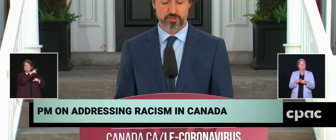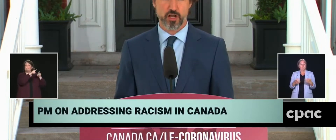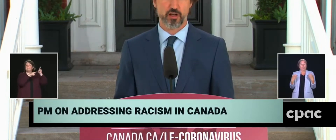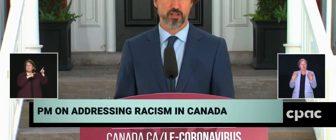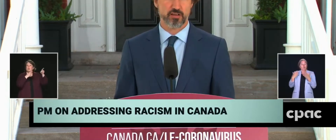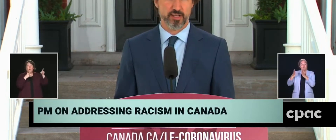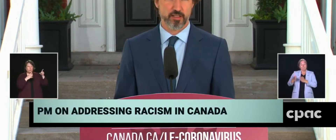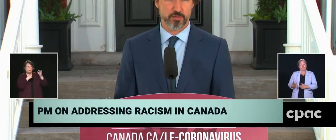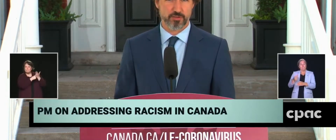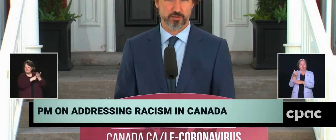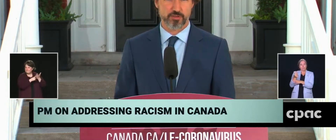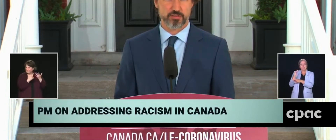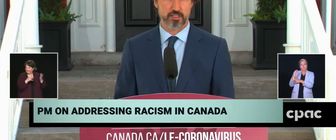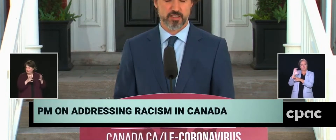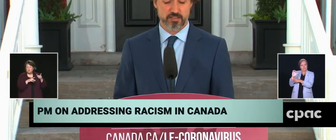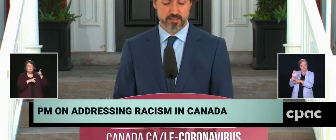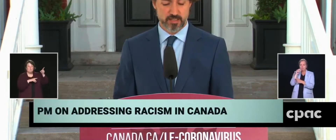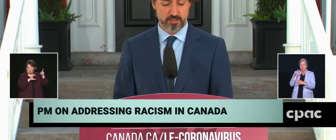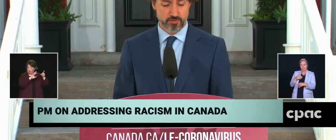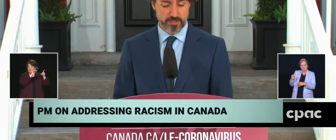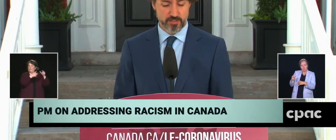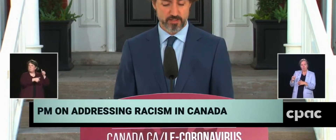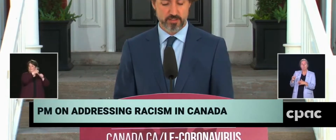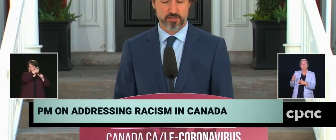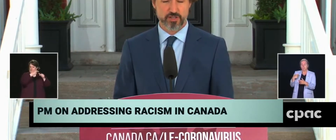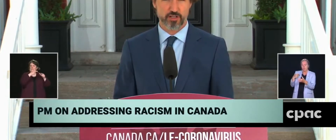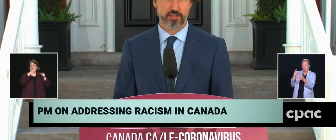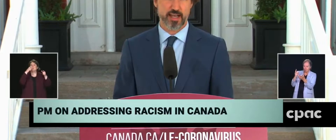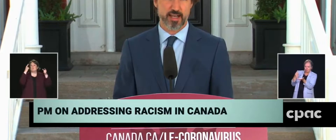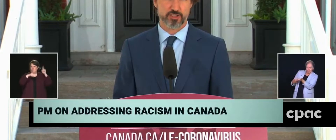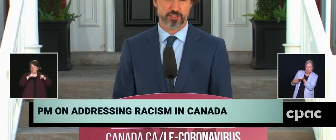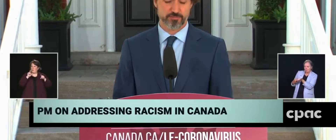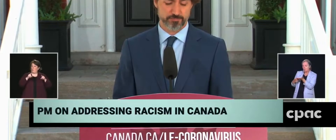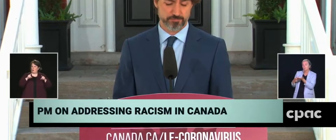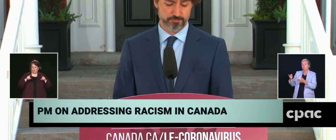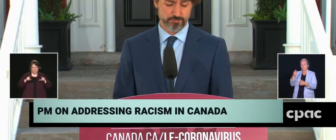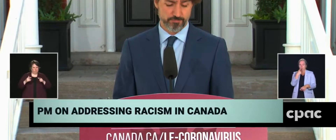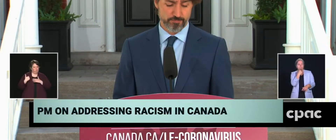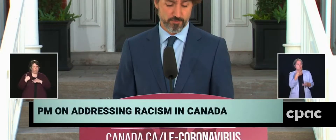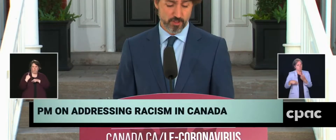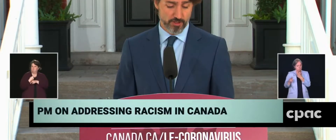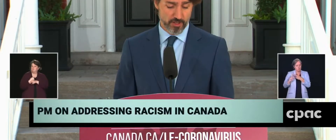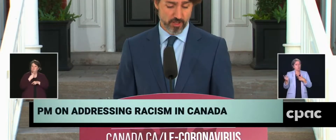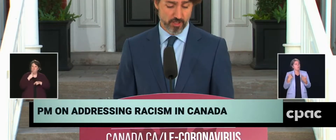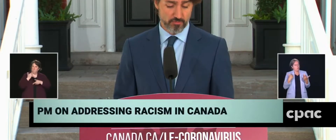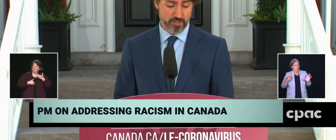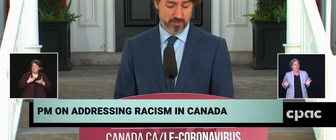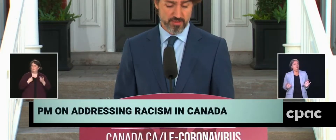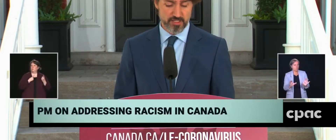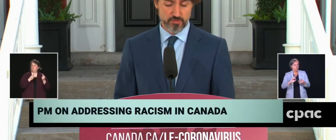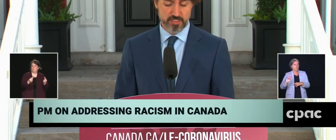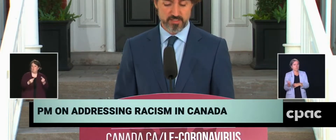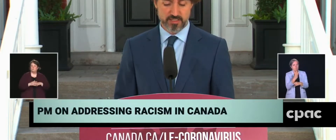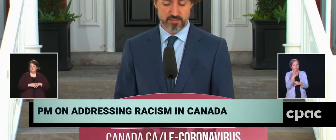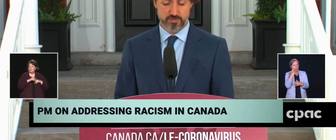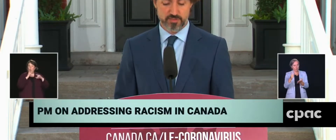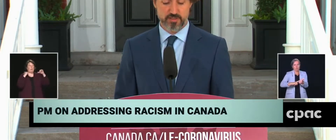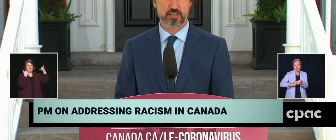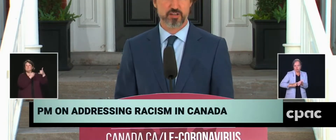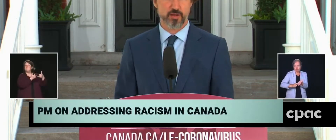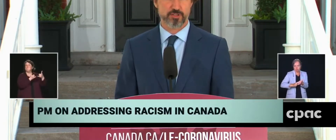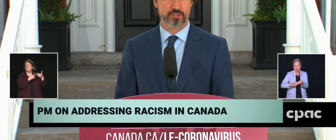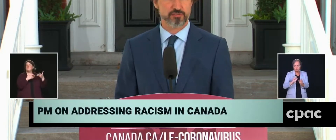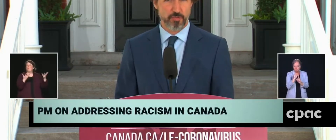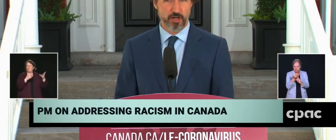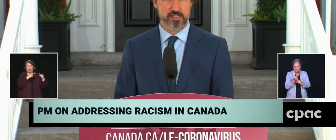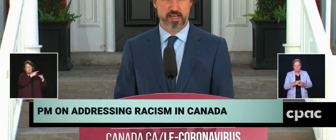will use all available tools to take quick, solid action. On our call, one of the things we discussed was